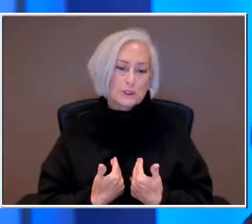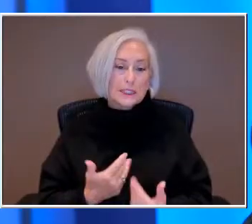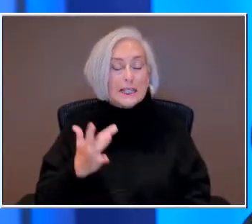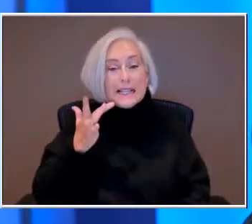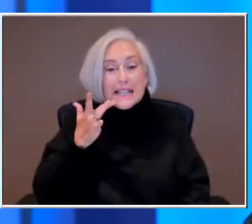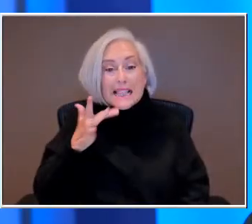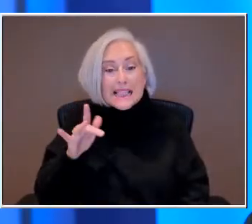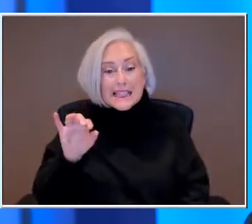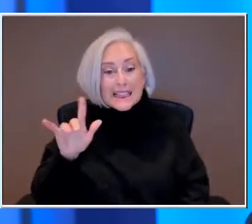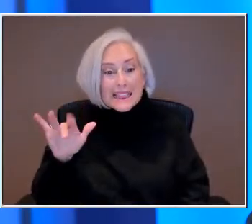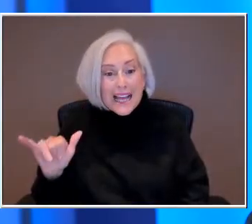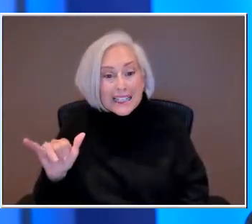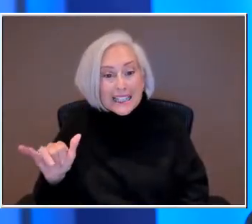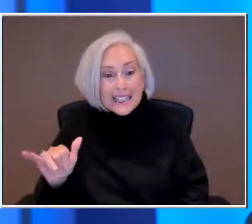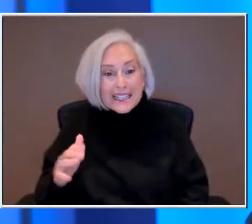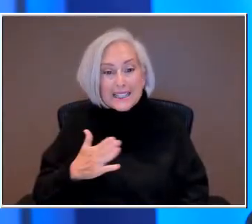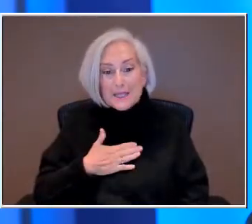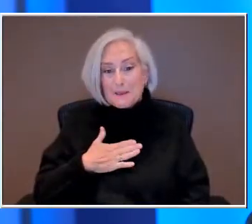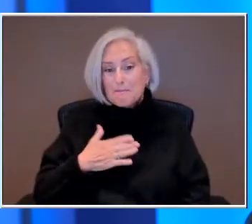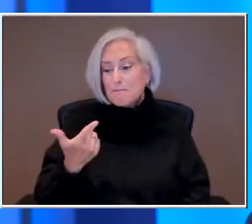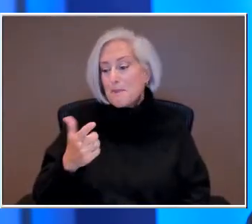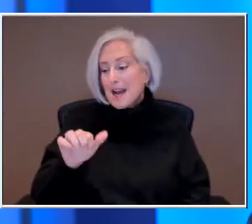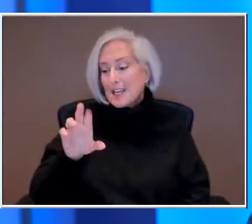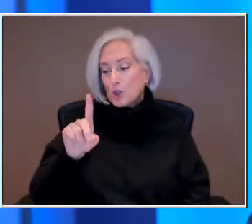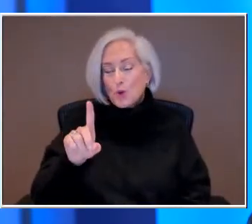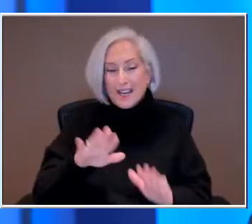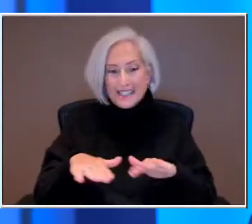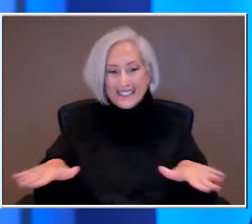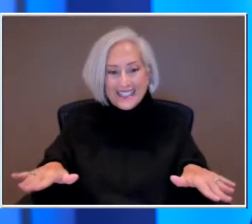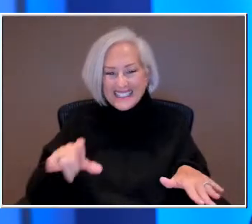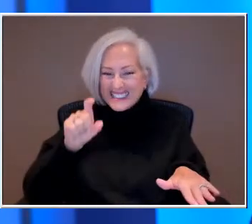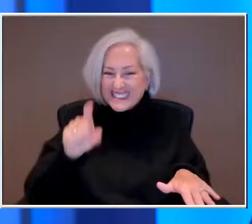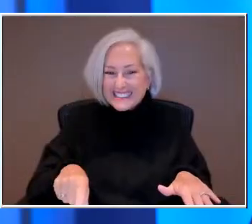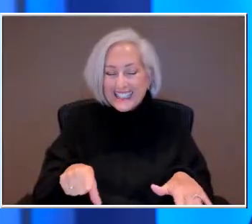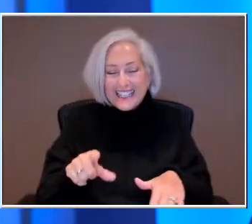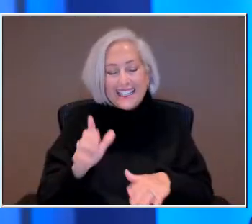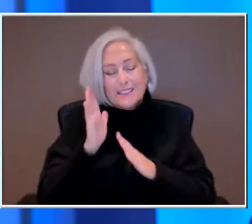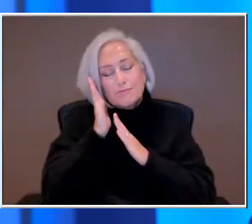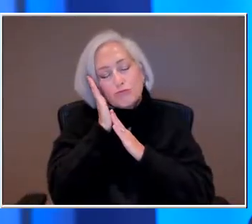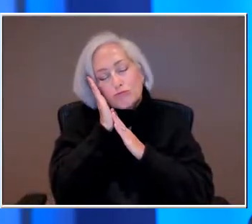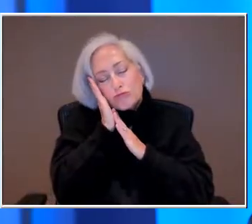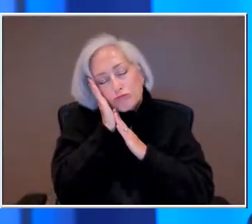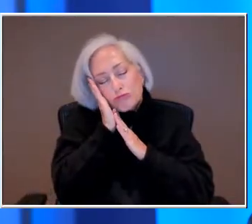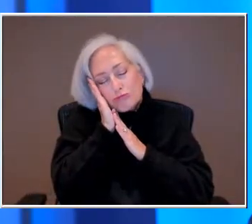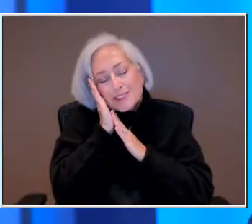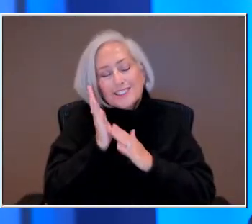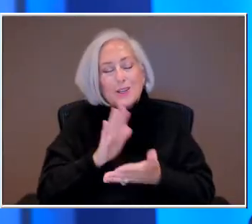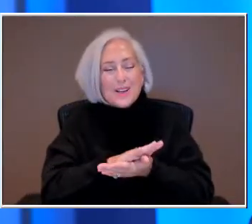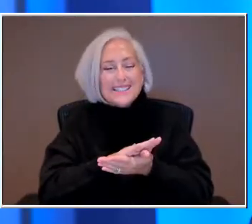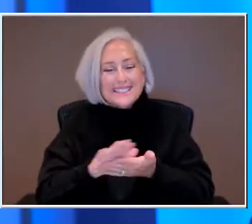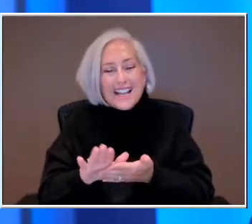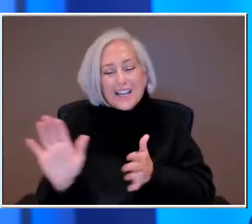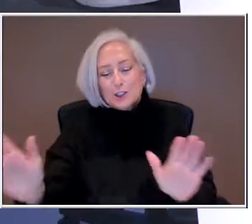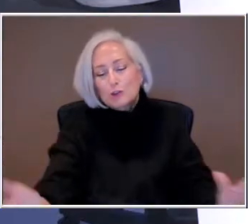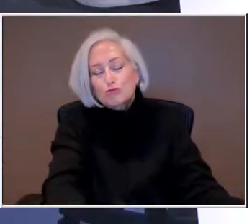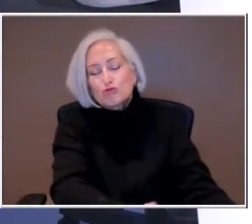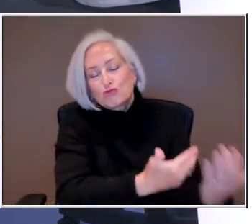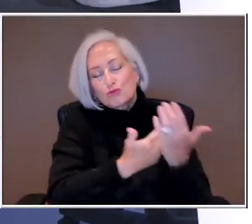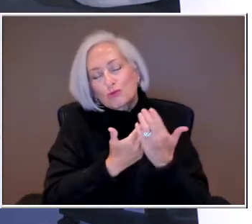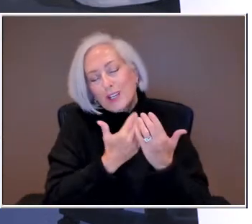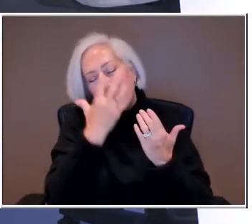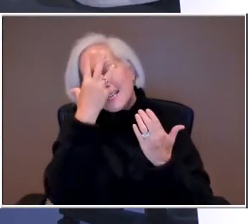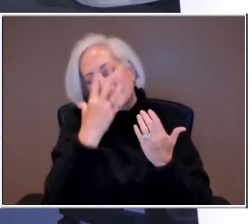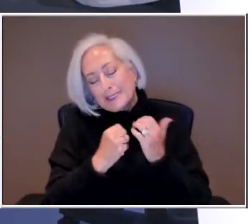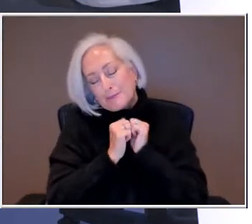grandchildren who still need naps, and it's nothing better than cuddling up with a little one in your arms. But, oh, that's a good positive way of looking at it, for